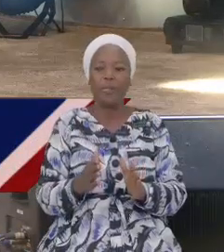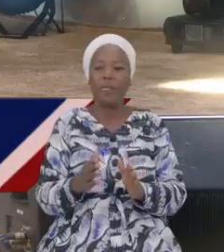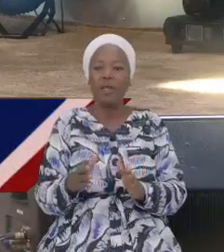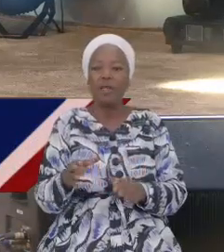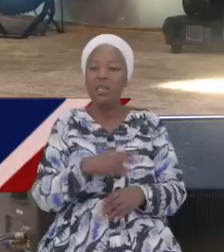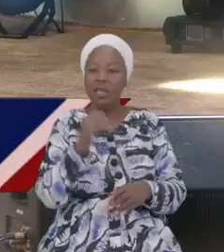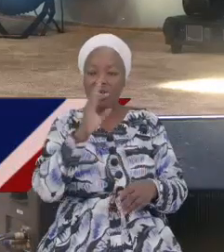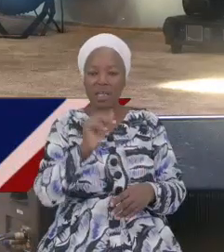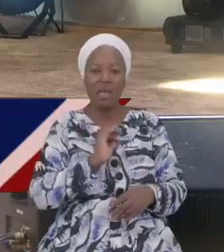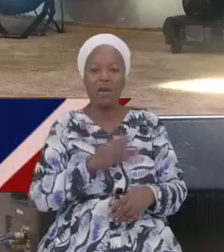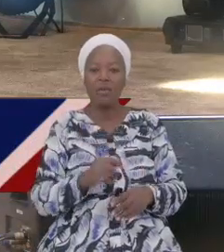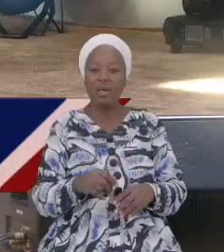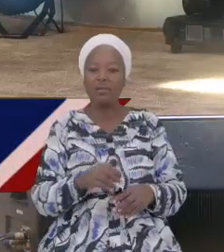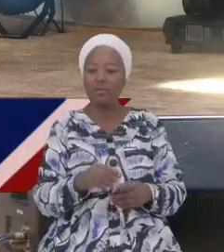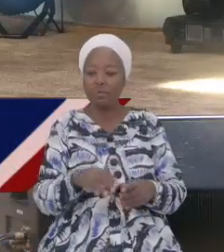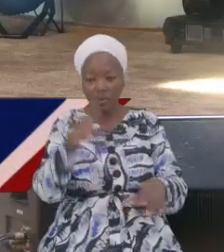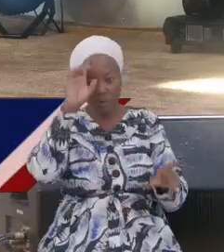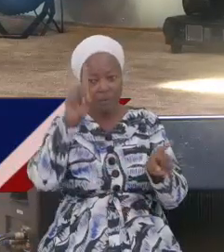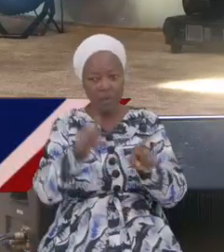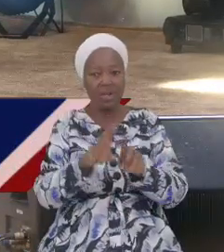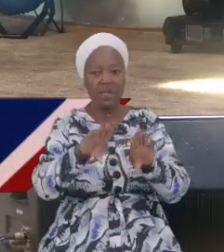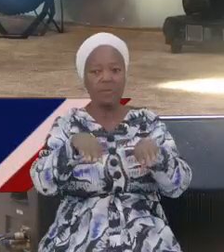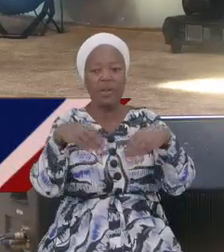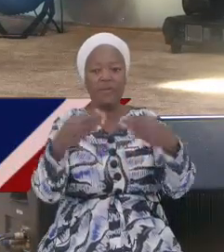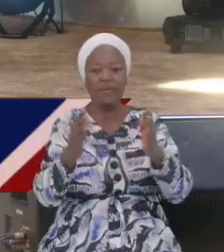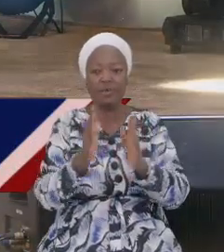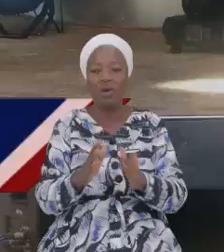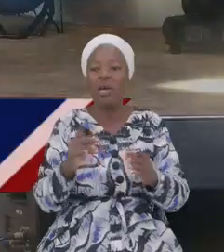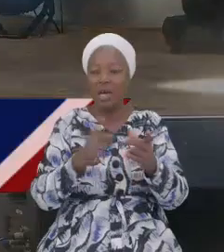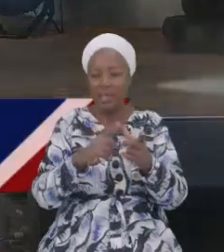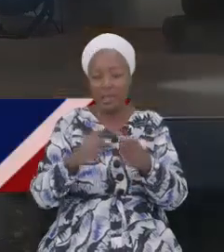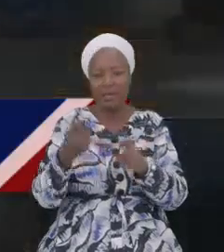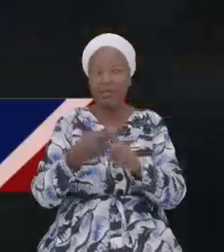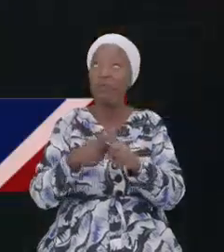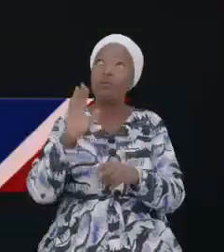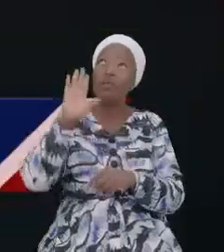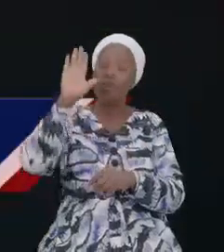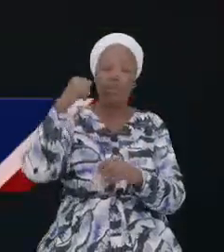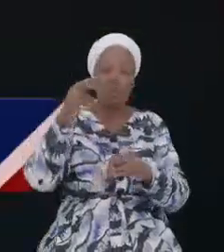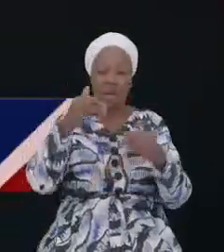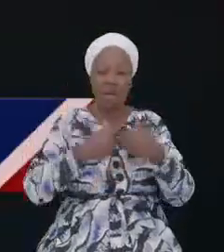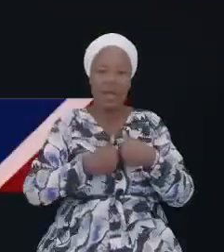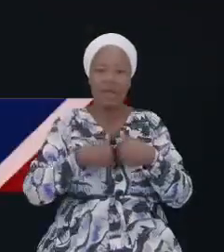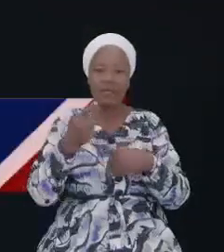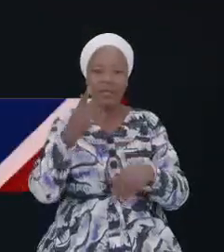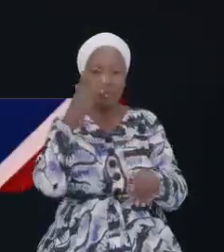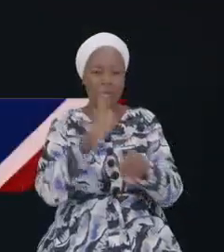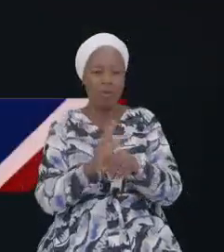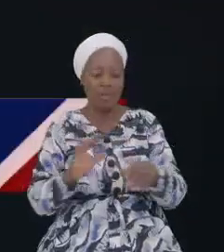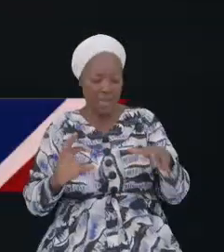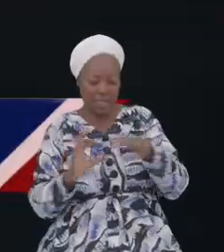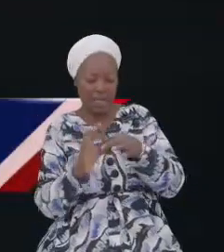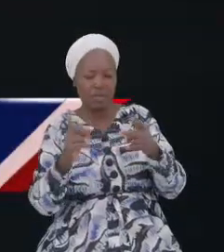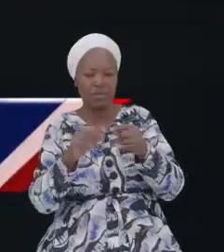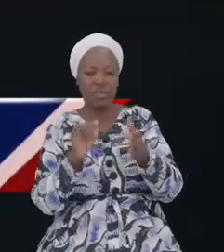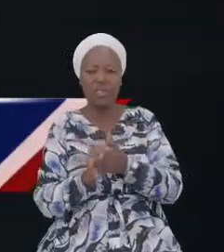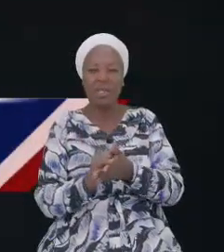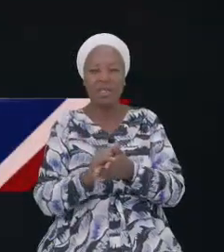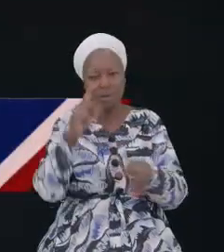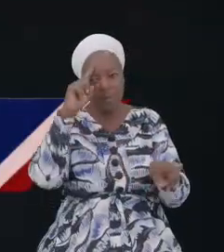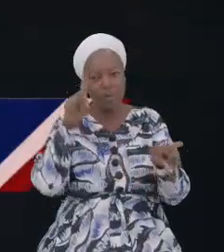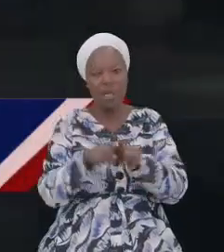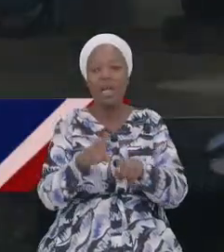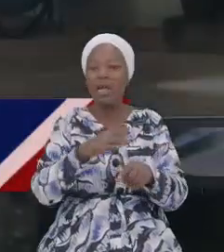he gives us a covenant, and from him we have the promises attached to the covenant. But